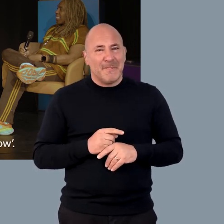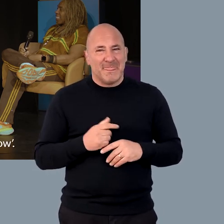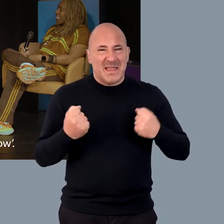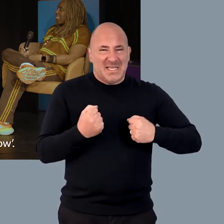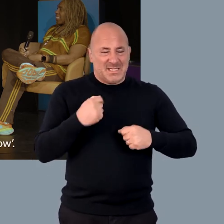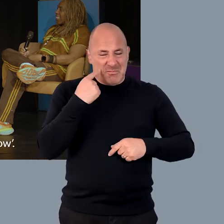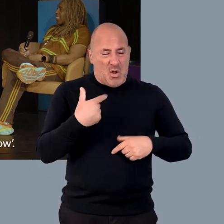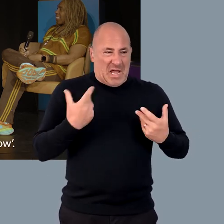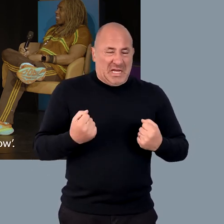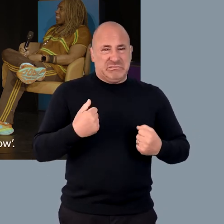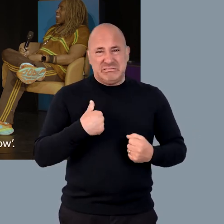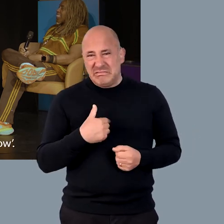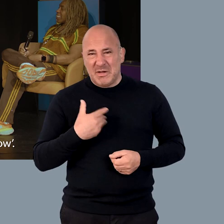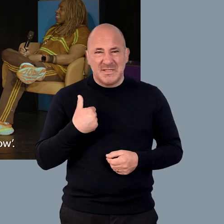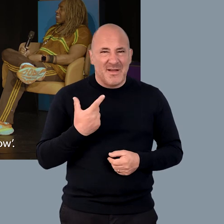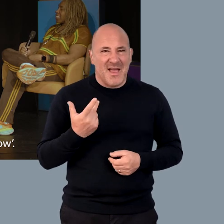I don't want to bring this energy tomorrow